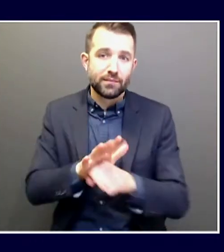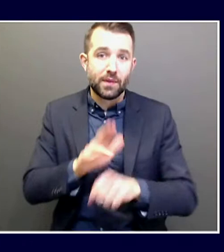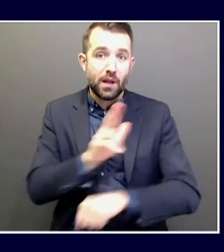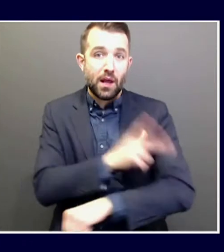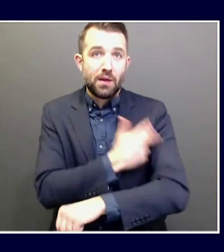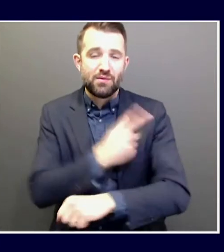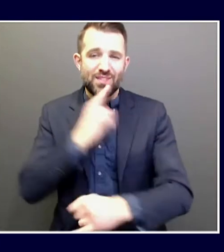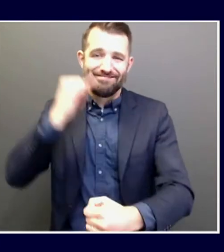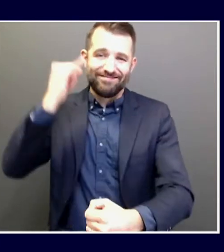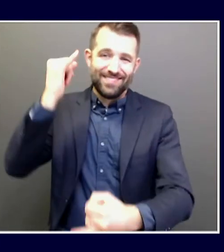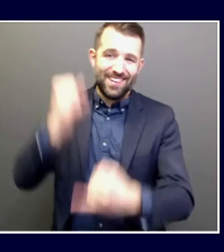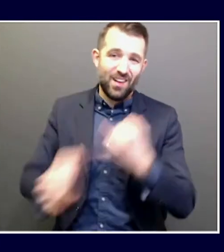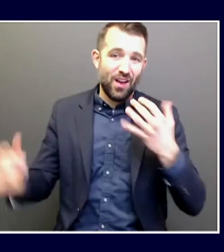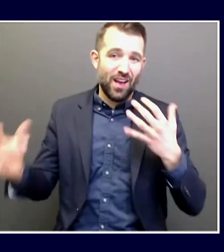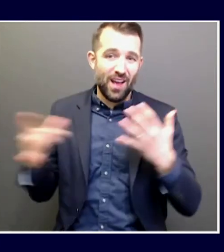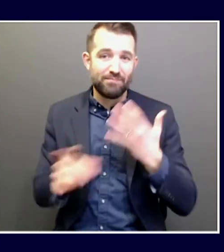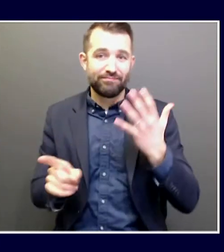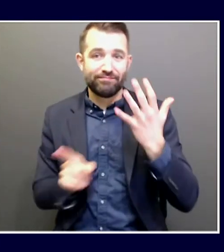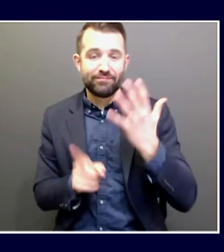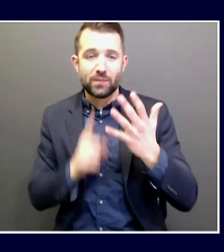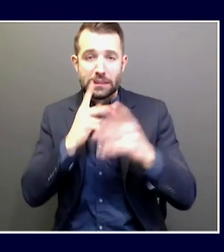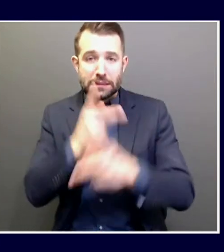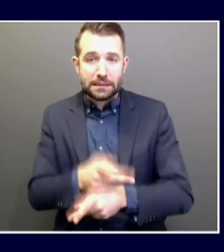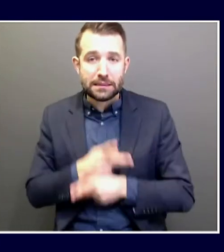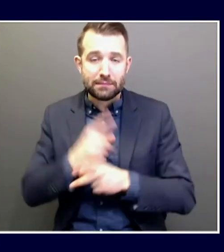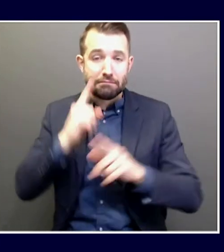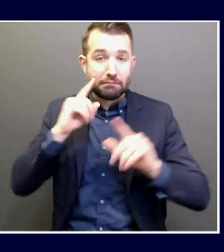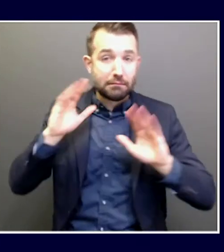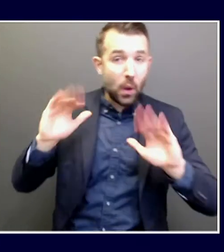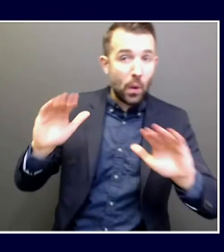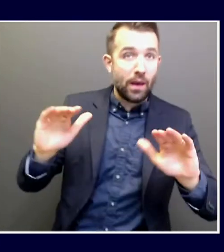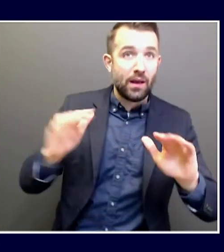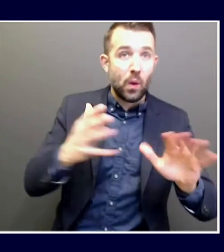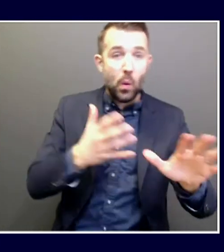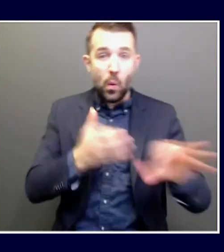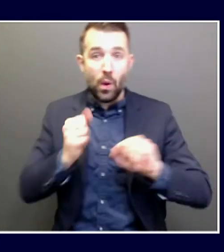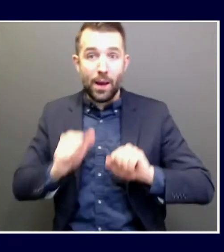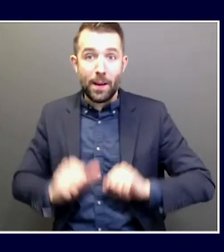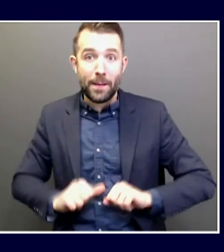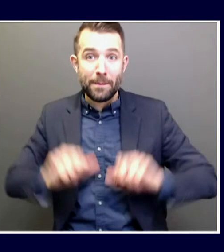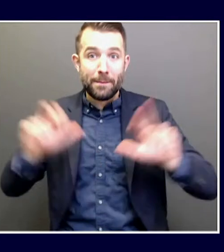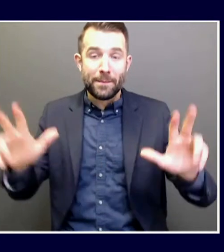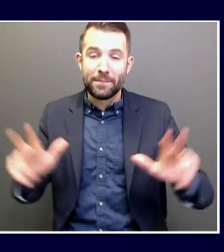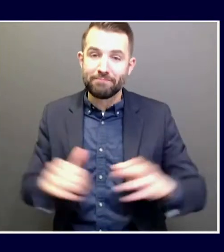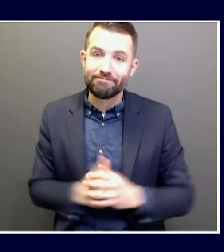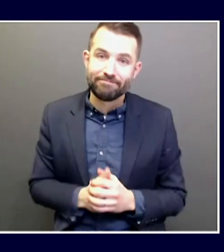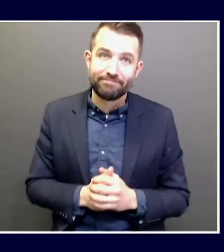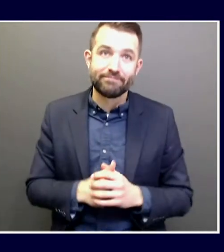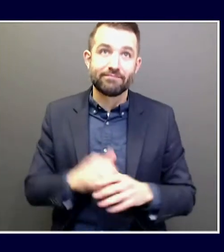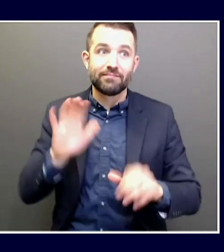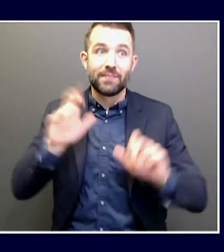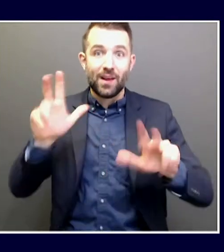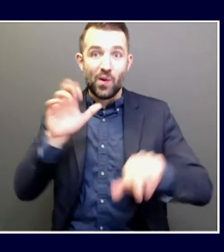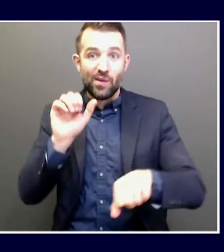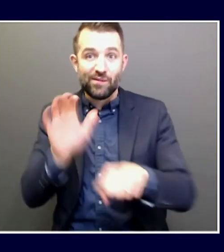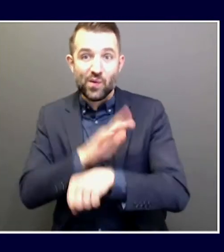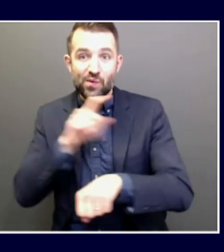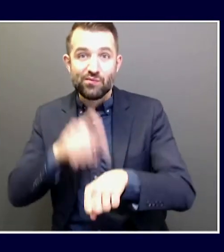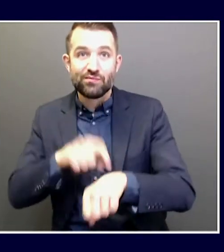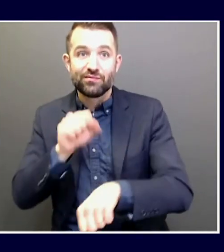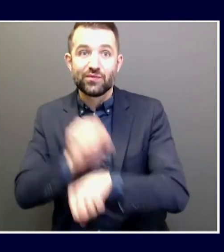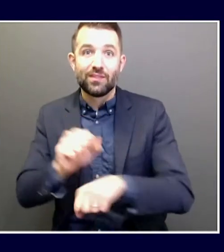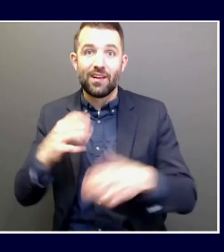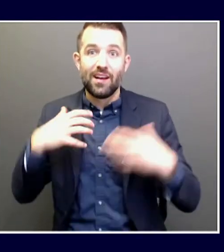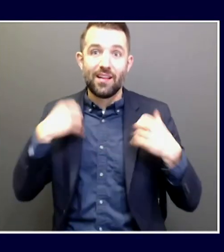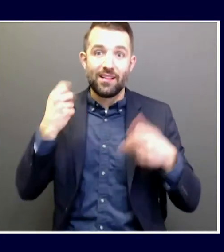this with caution. We will hopefully quickly be back to a point where people can go back to their full-time jobs, and our healthcare workers can